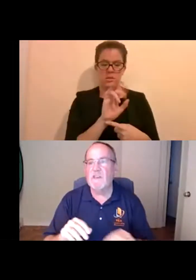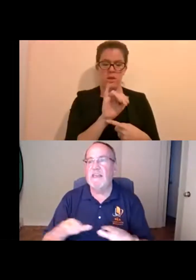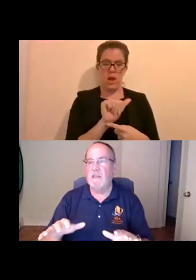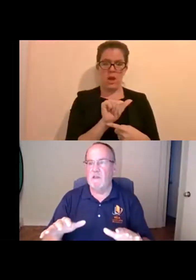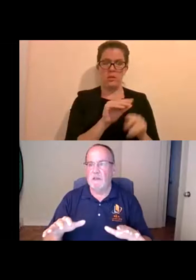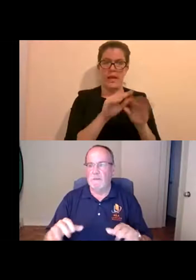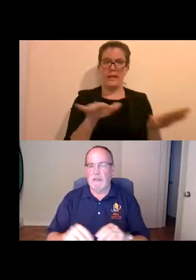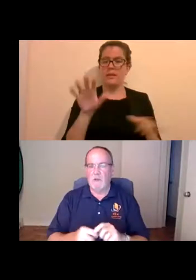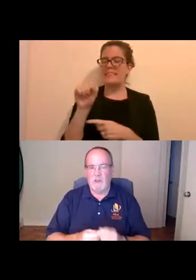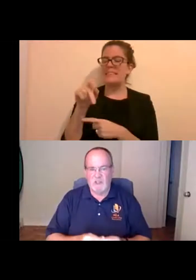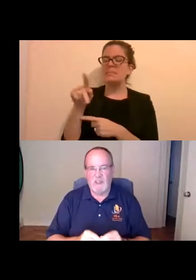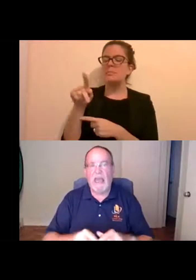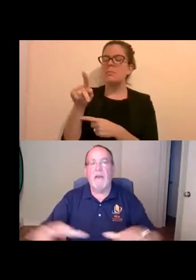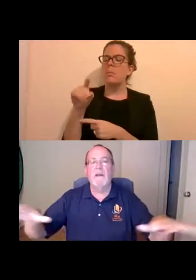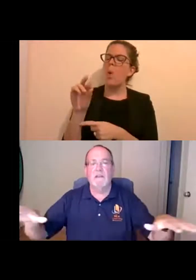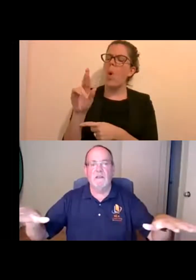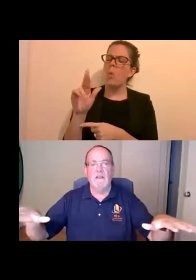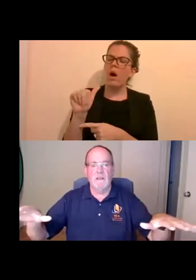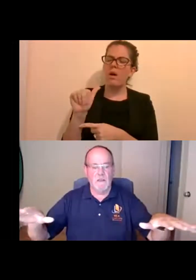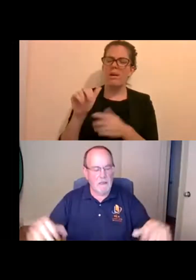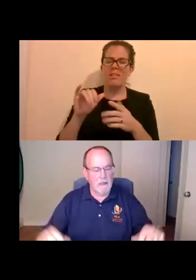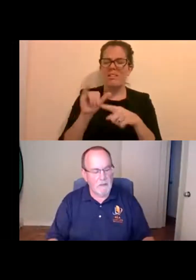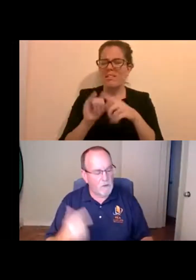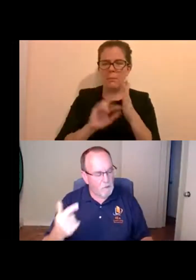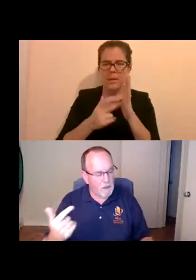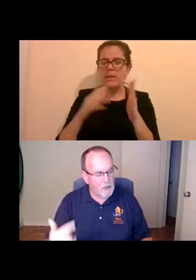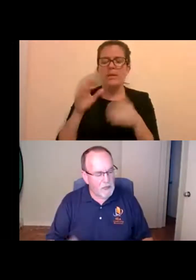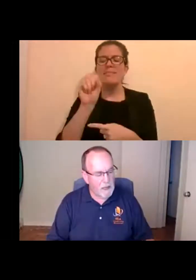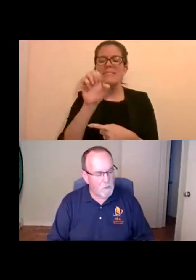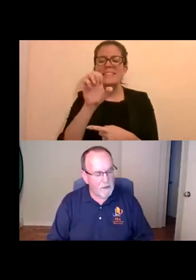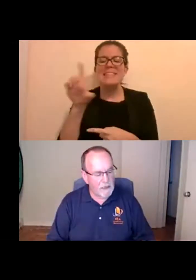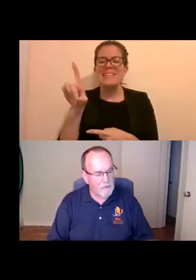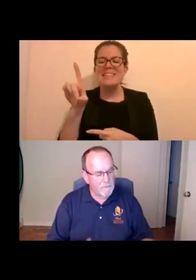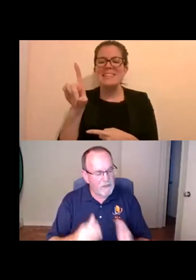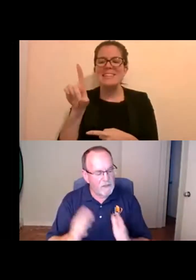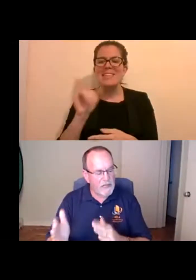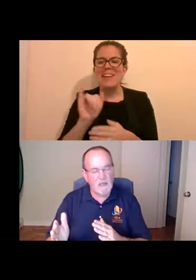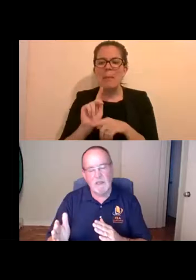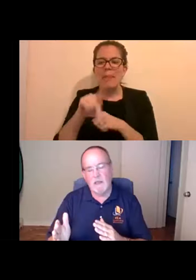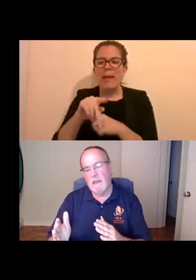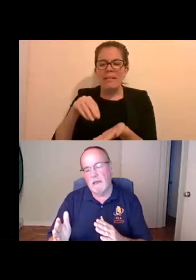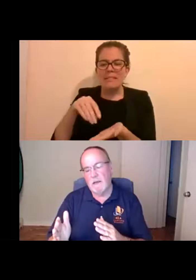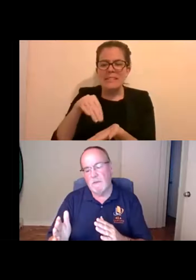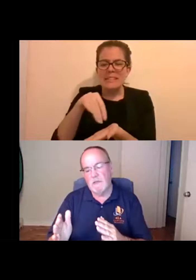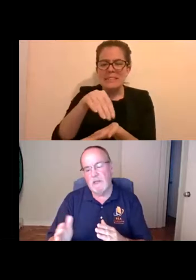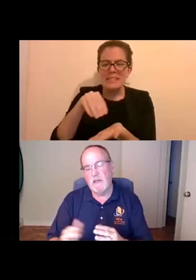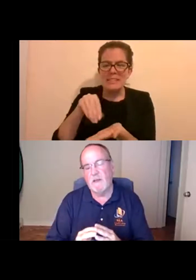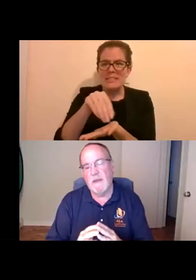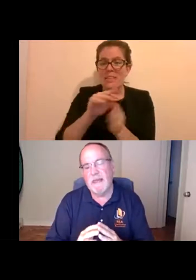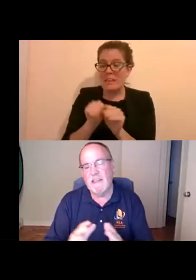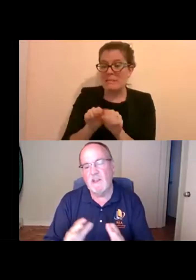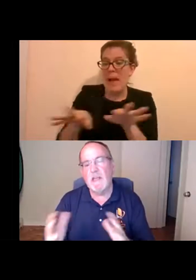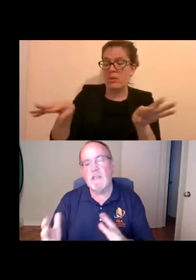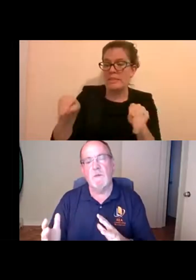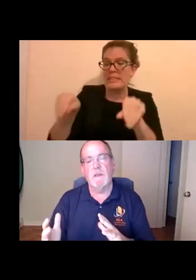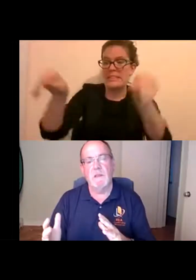means seeds. And so it's a scattering of the seeds, and which I'll talk a lot more in depth. The second section is about